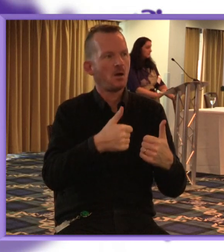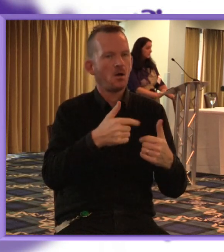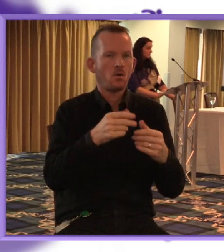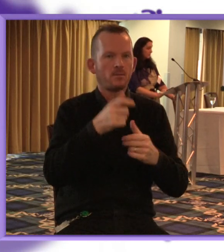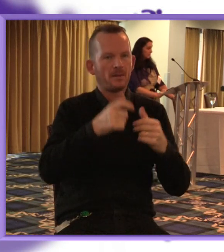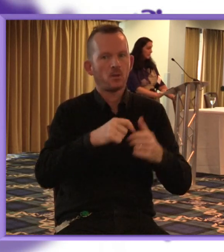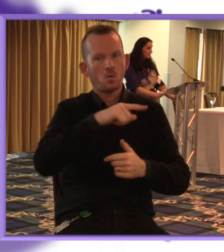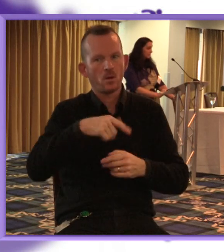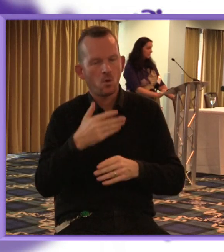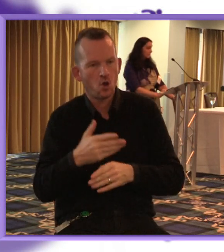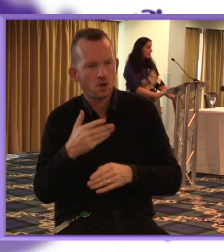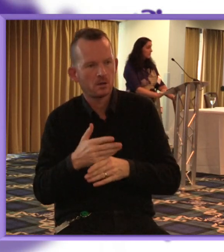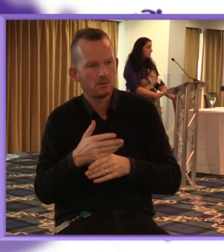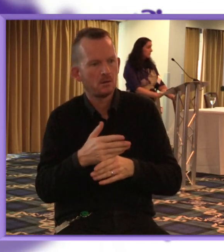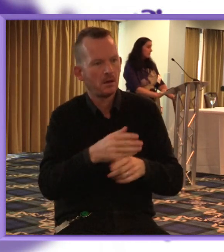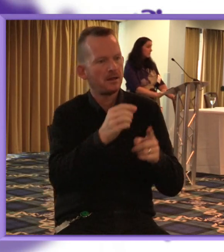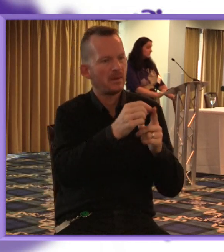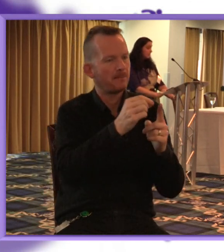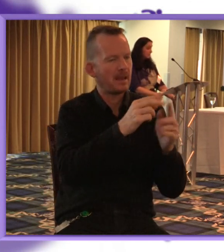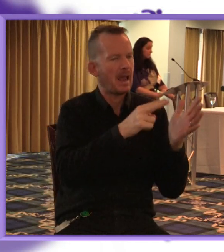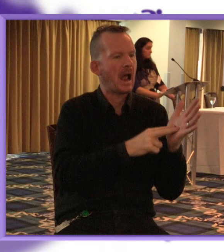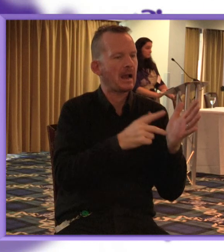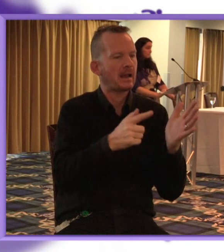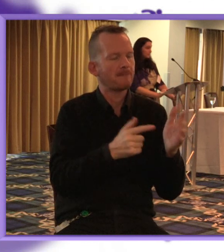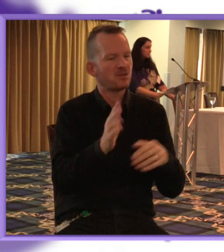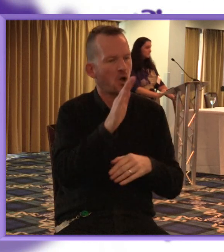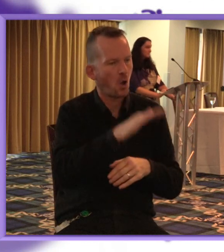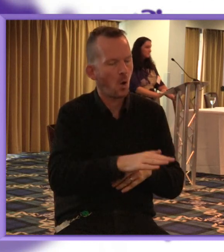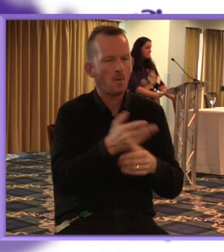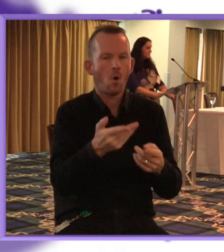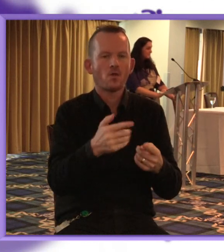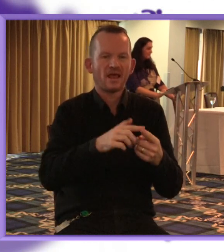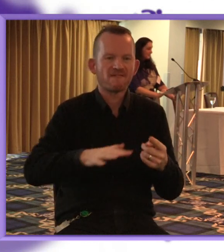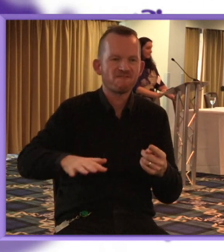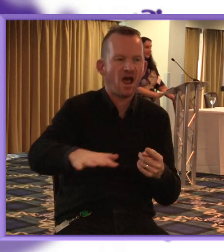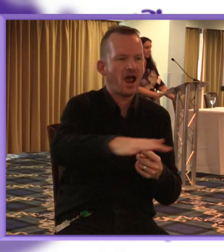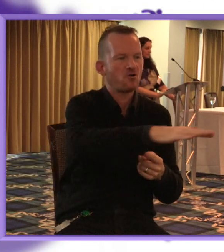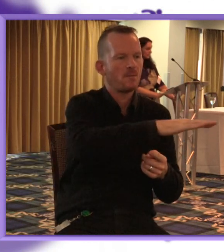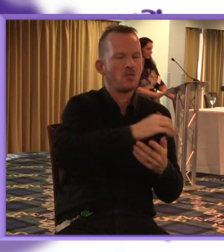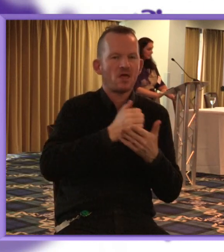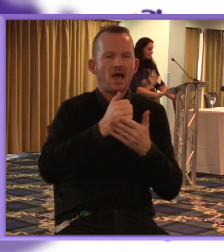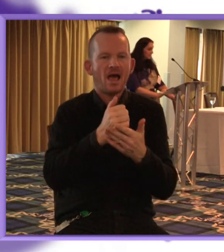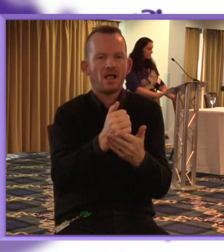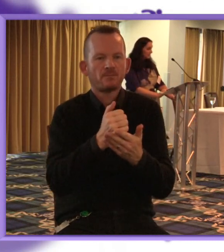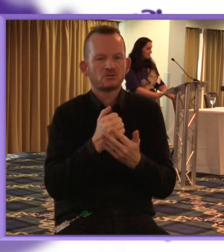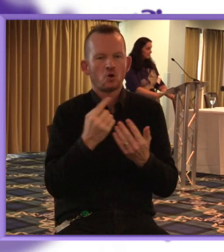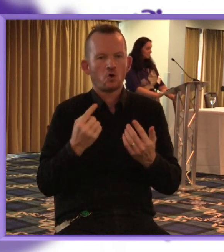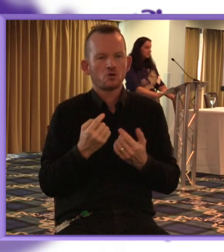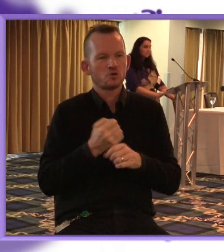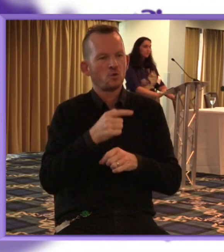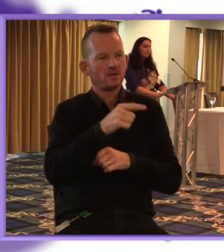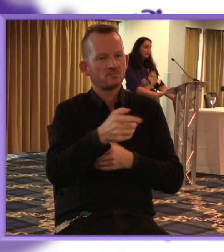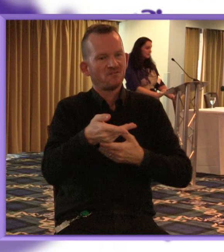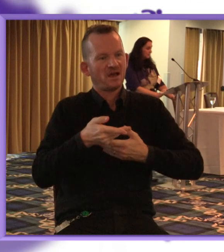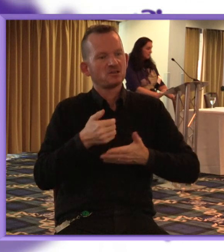Psychological Professions Network can be the home or the environment, whatever you prefer, that helps us do this and